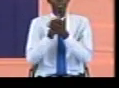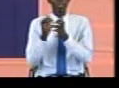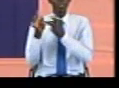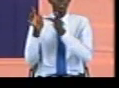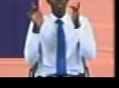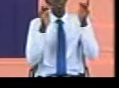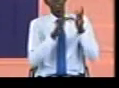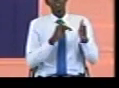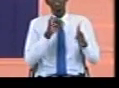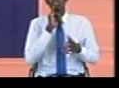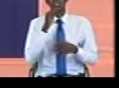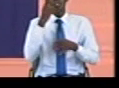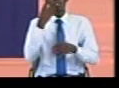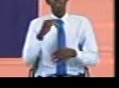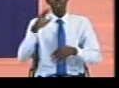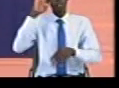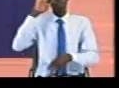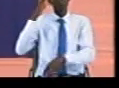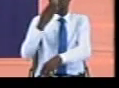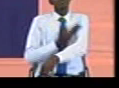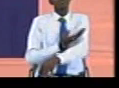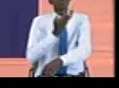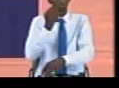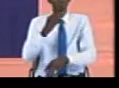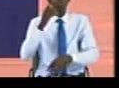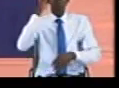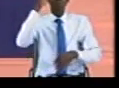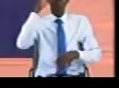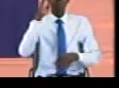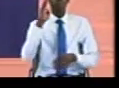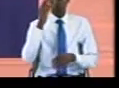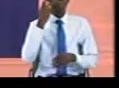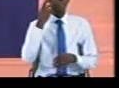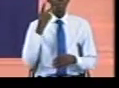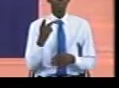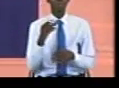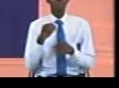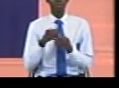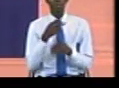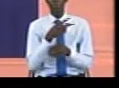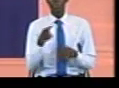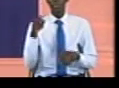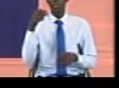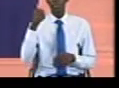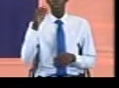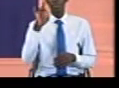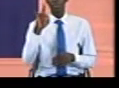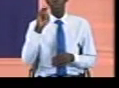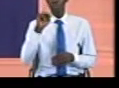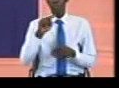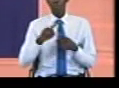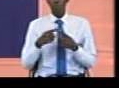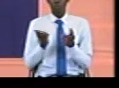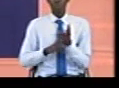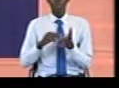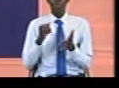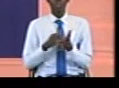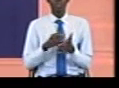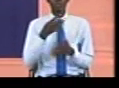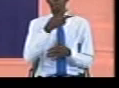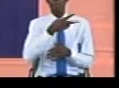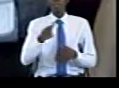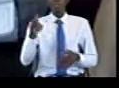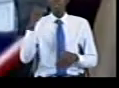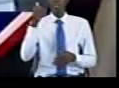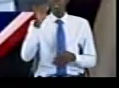Son of God? Look at verse 18. You need to mark this one in your Bible. Verse 18, what did I say to you? Do to